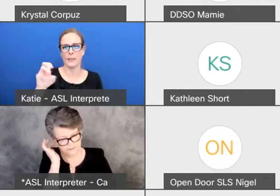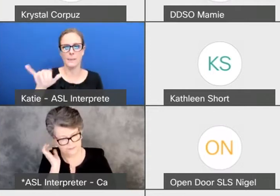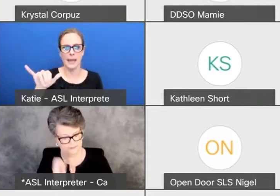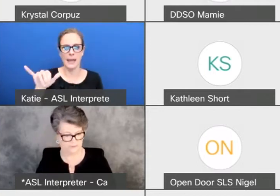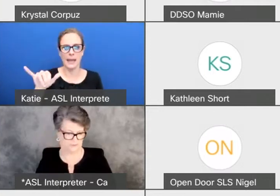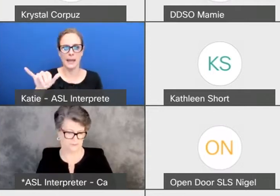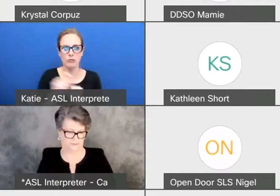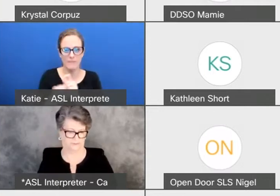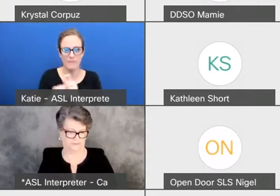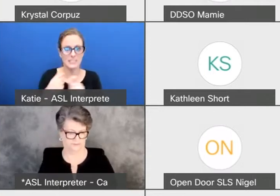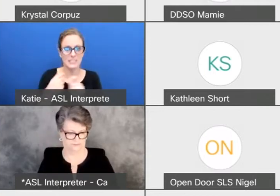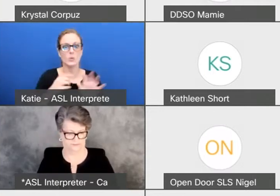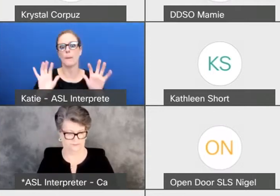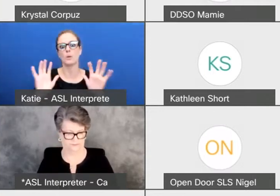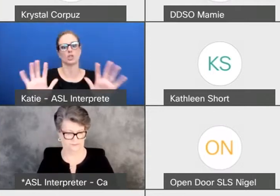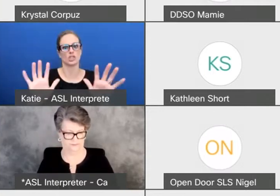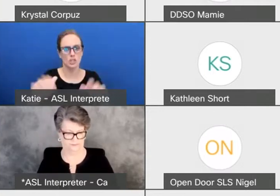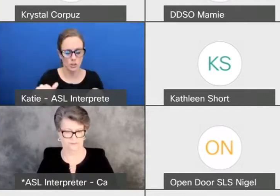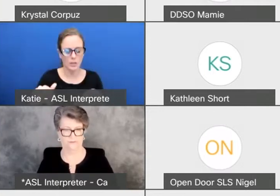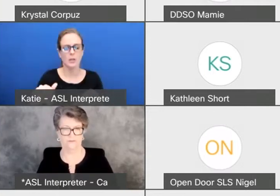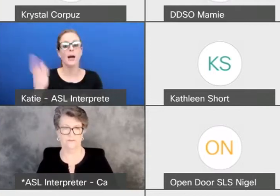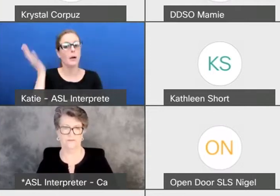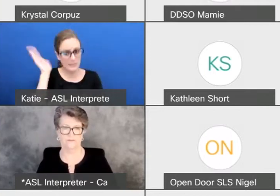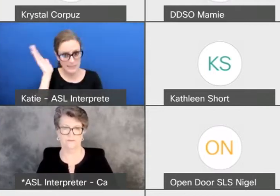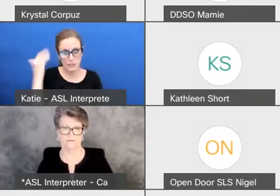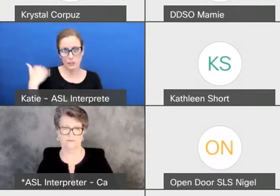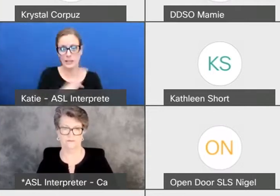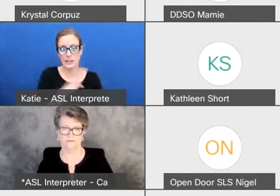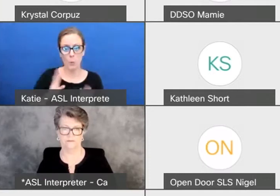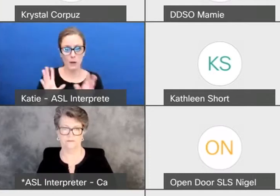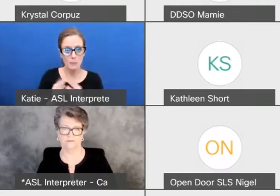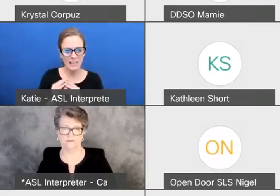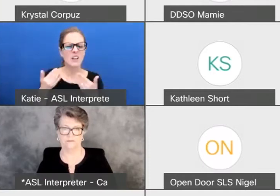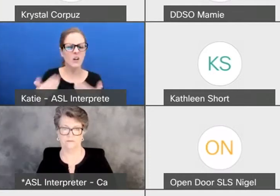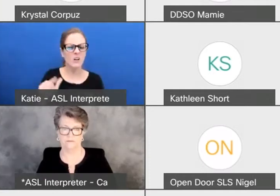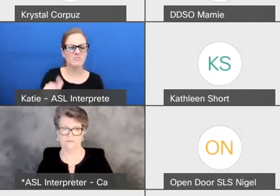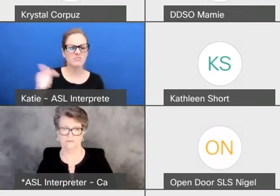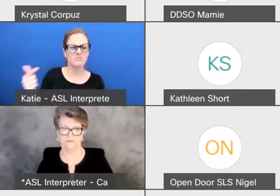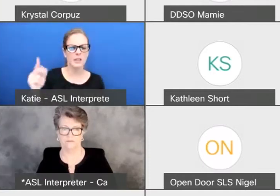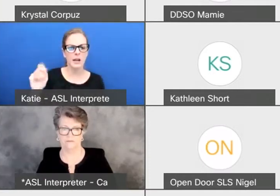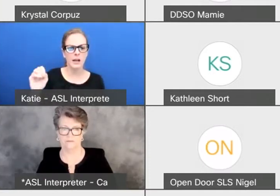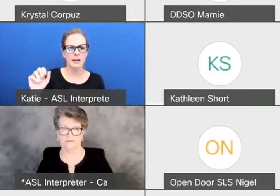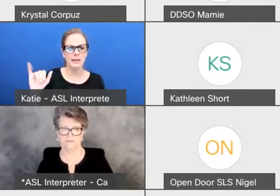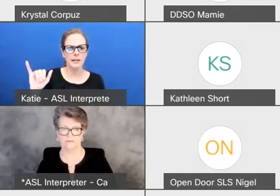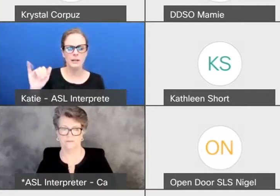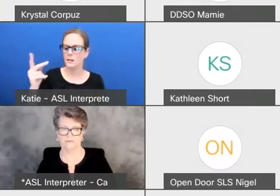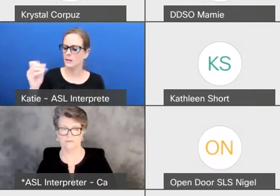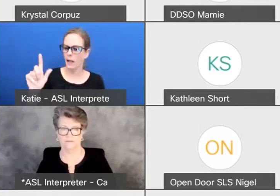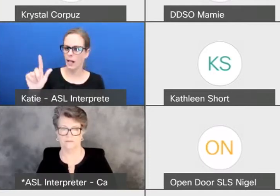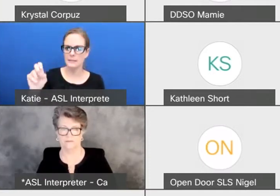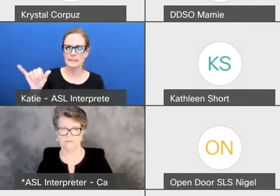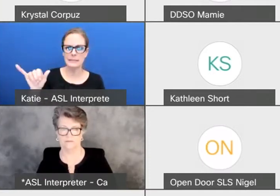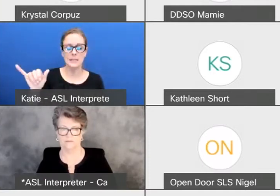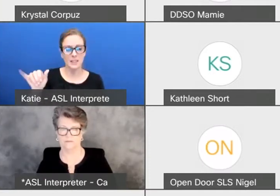we did a presentation, Kelsey did, during our board meeting about it. So take it away, Kelsey. And then are you able to share like in the chat